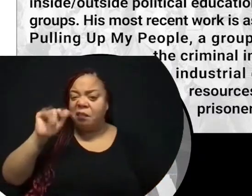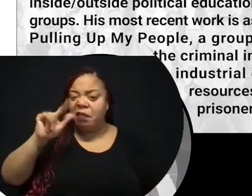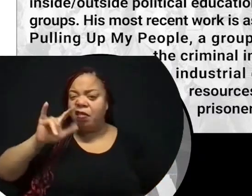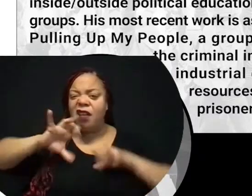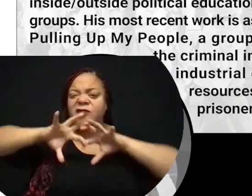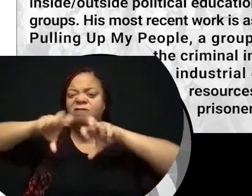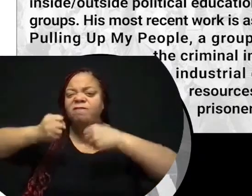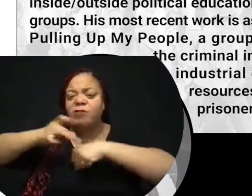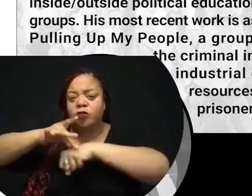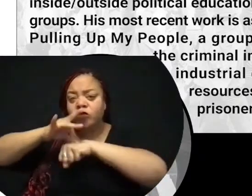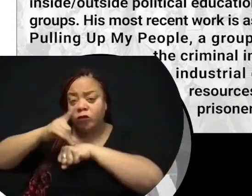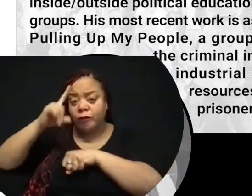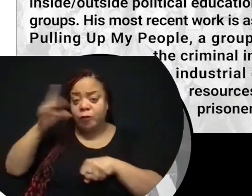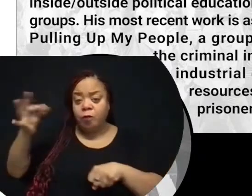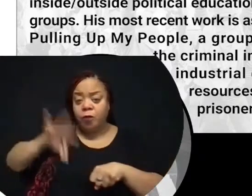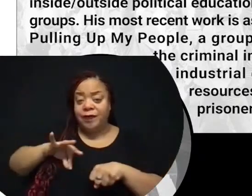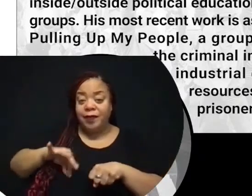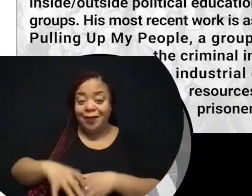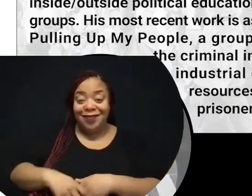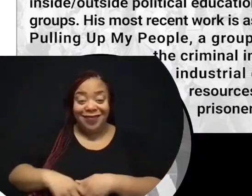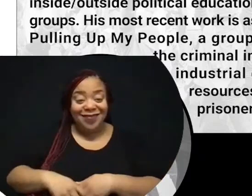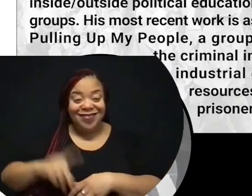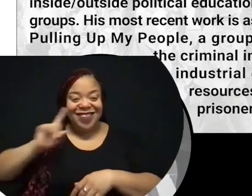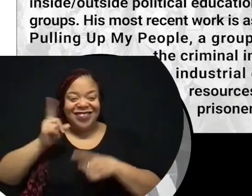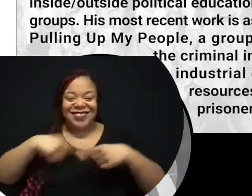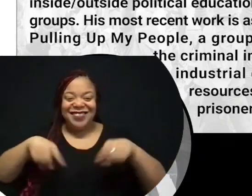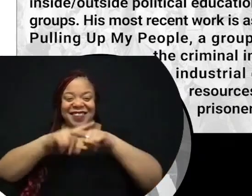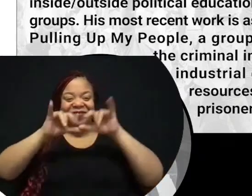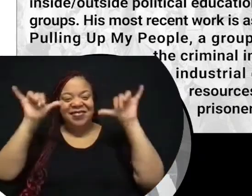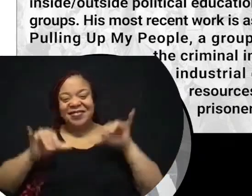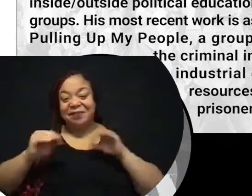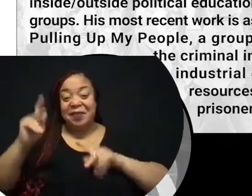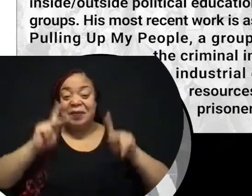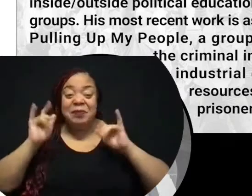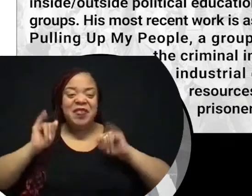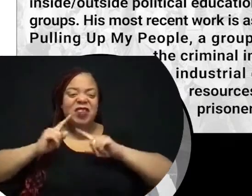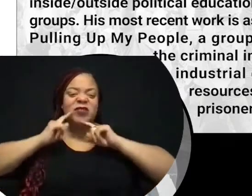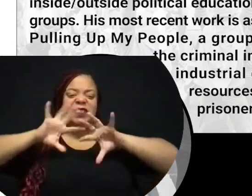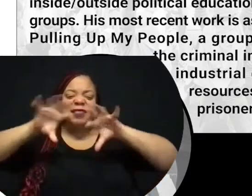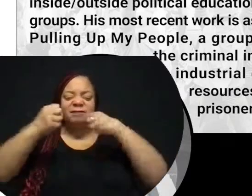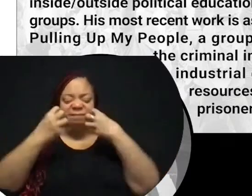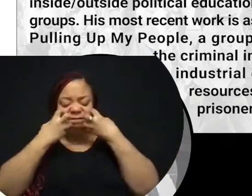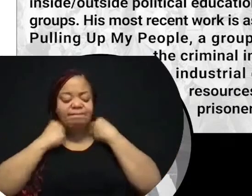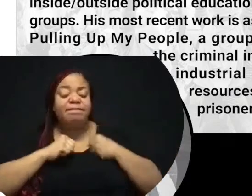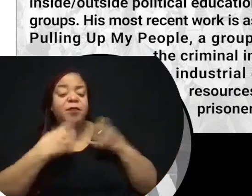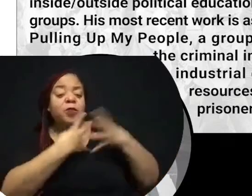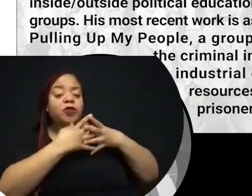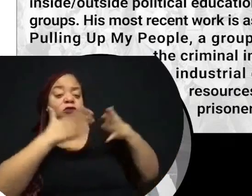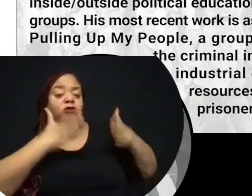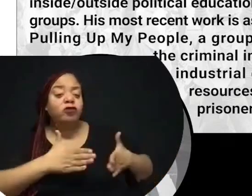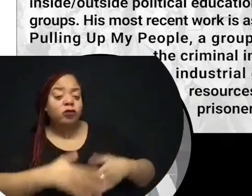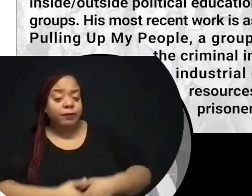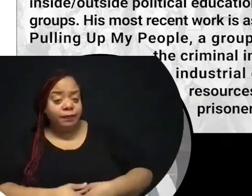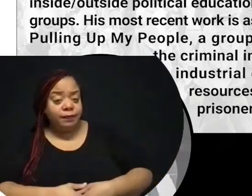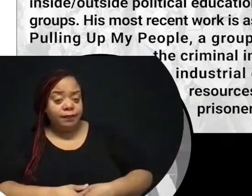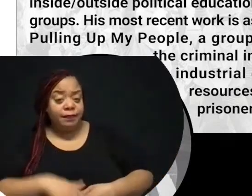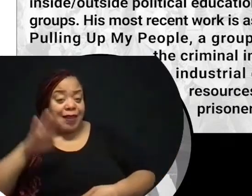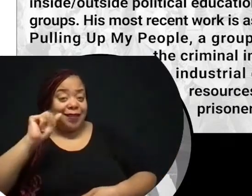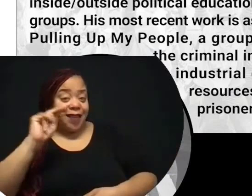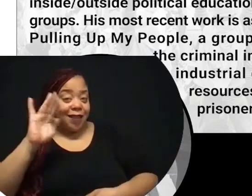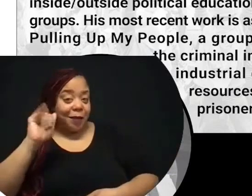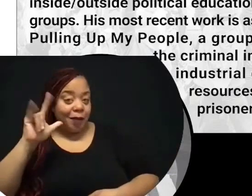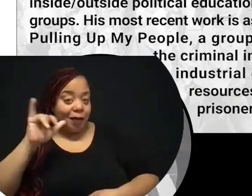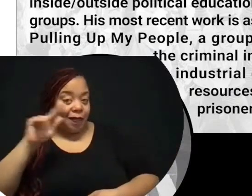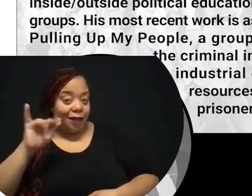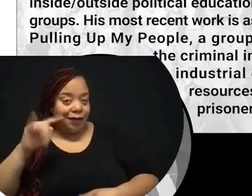capitalist, imperialist, heteronormative, patriarchal social order. The oppression is from the